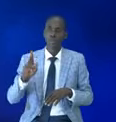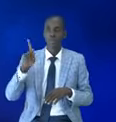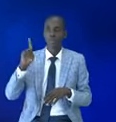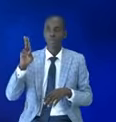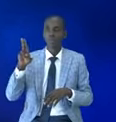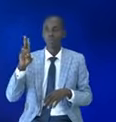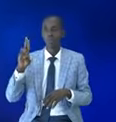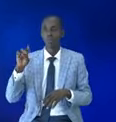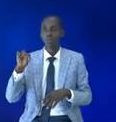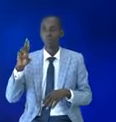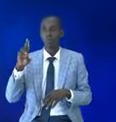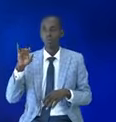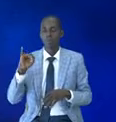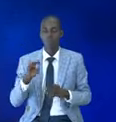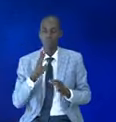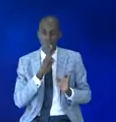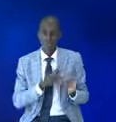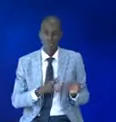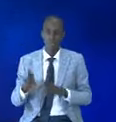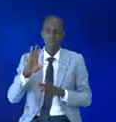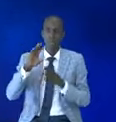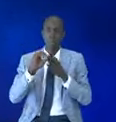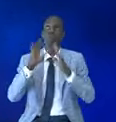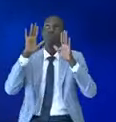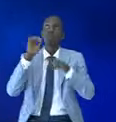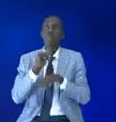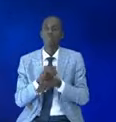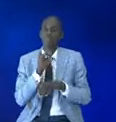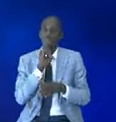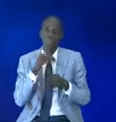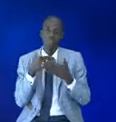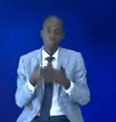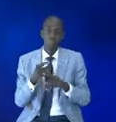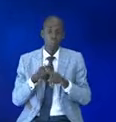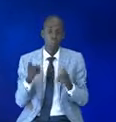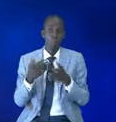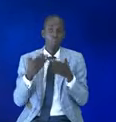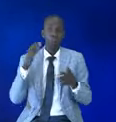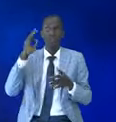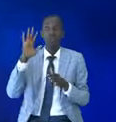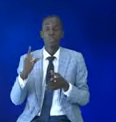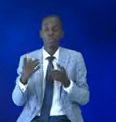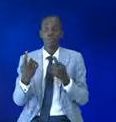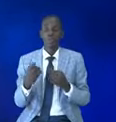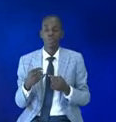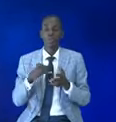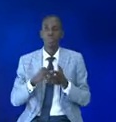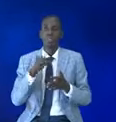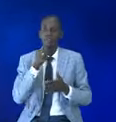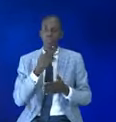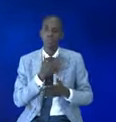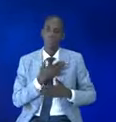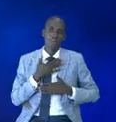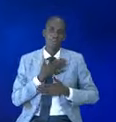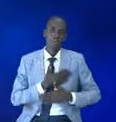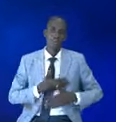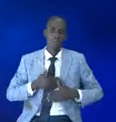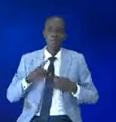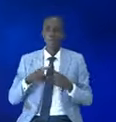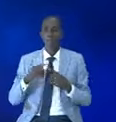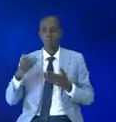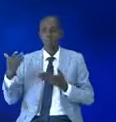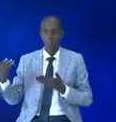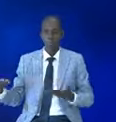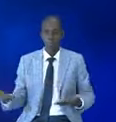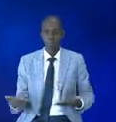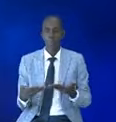ready. Your miracle is waiting for you. But before he comes up, it is my pleasure to present to you again tonight